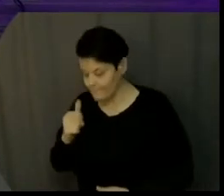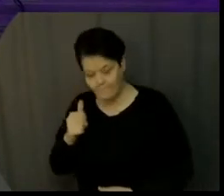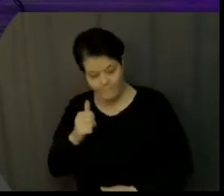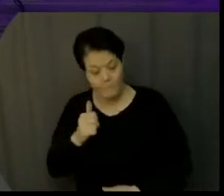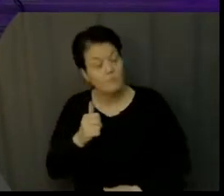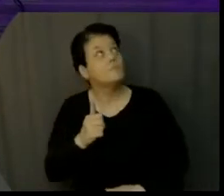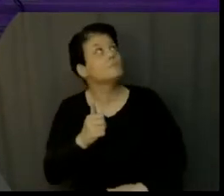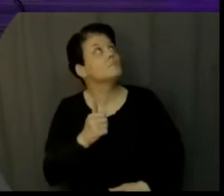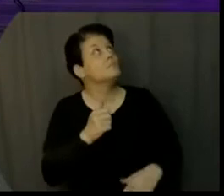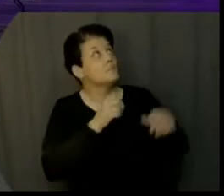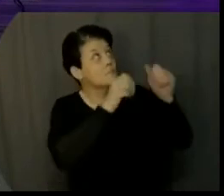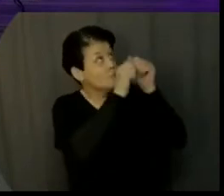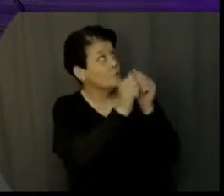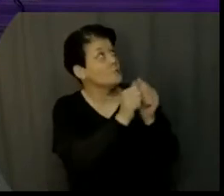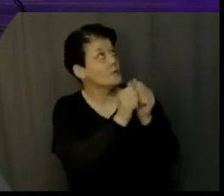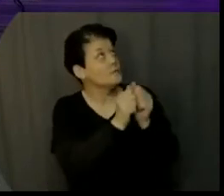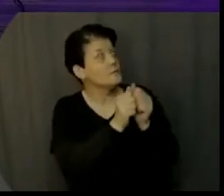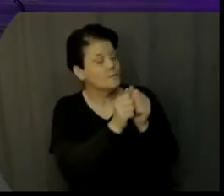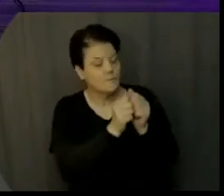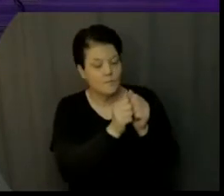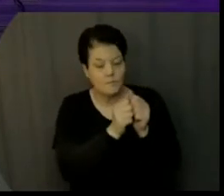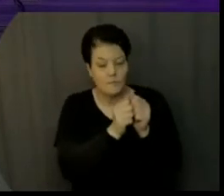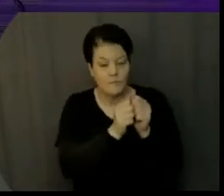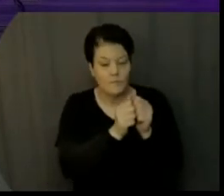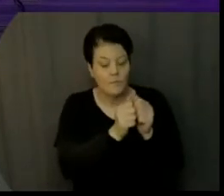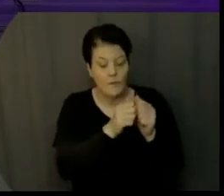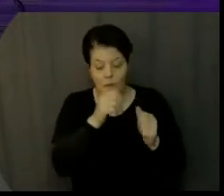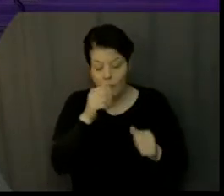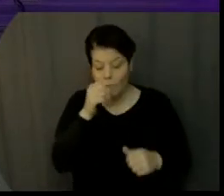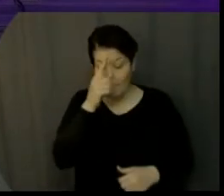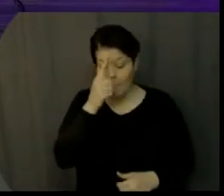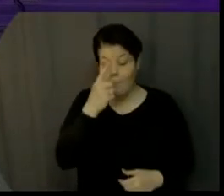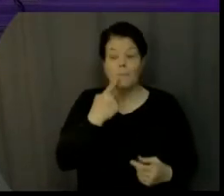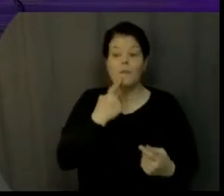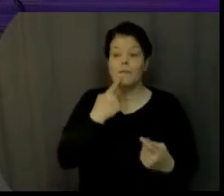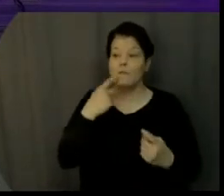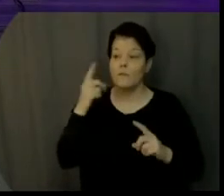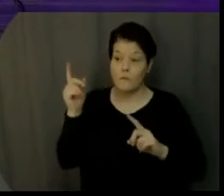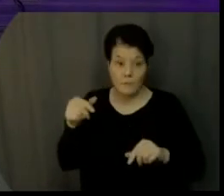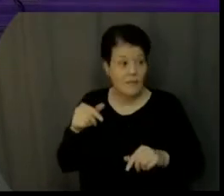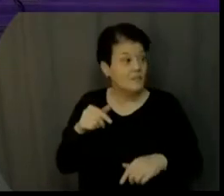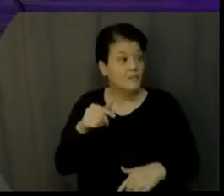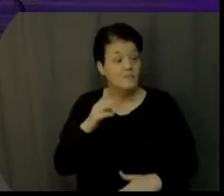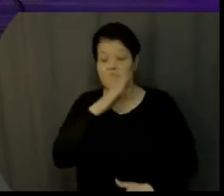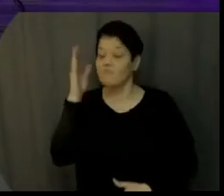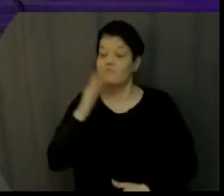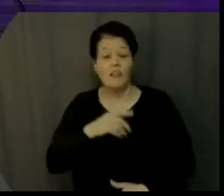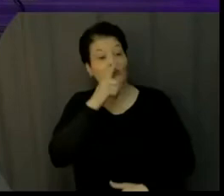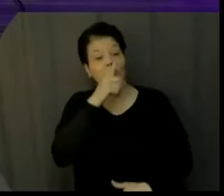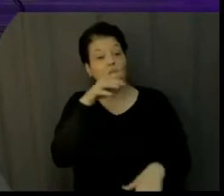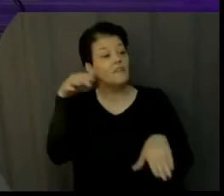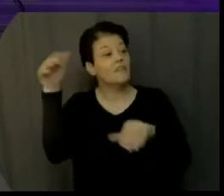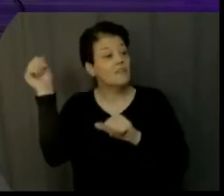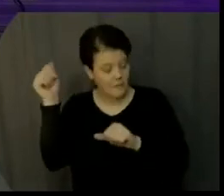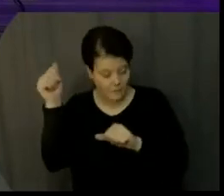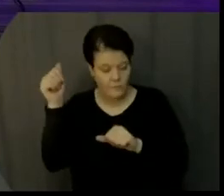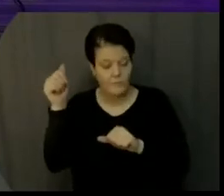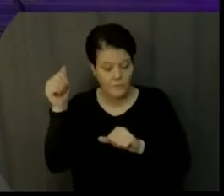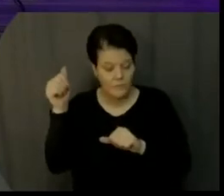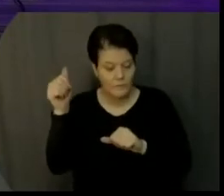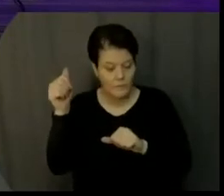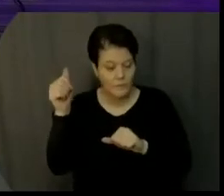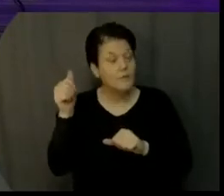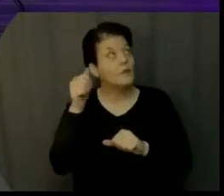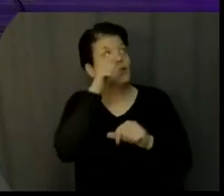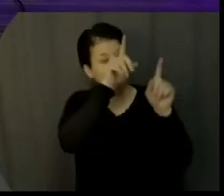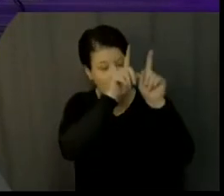You told the disciples, never will I leave you or forsake you. You told them when you told them to go and make disciples, you'll be with us